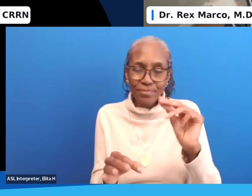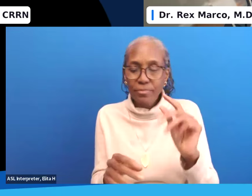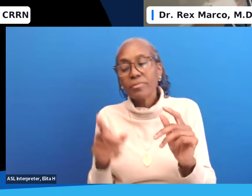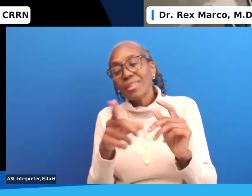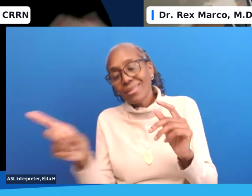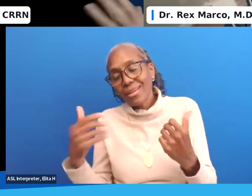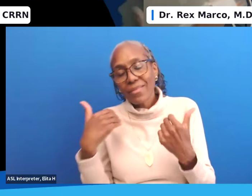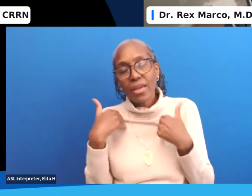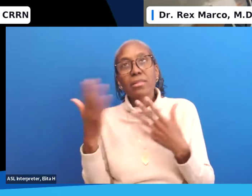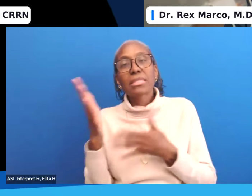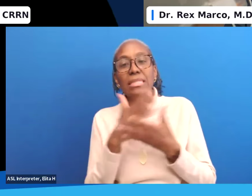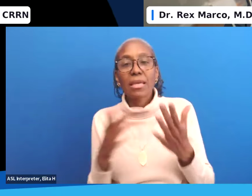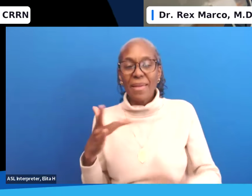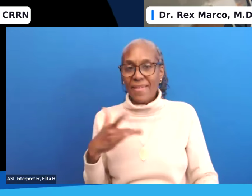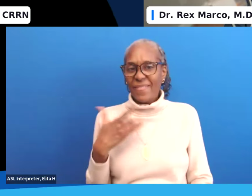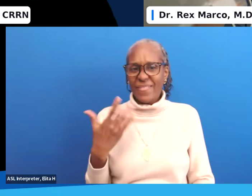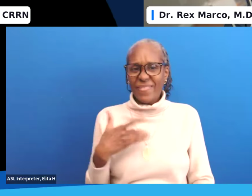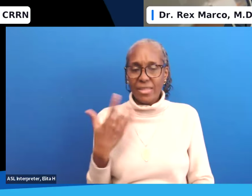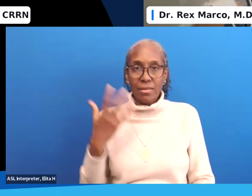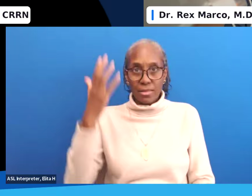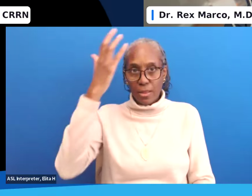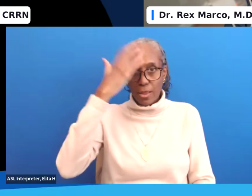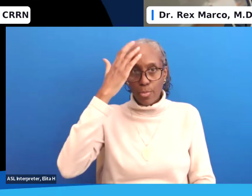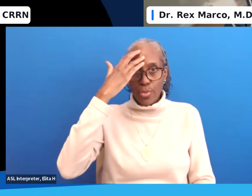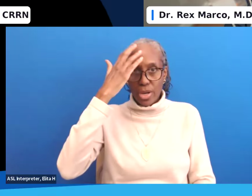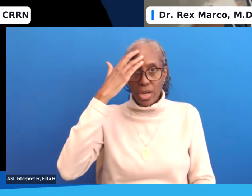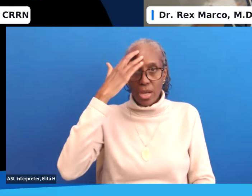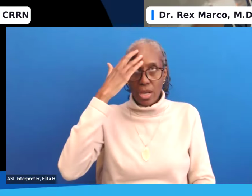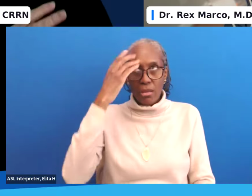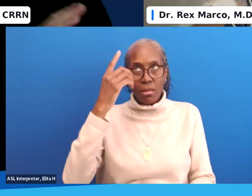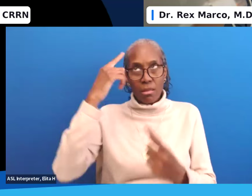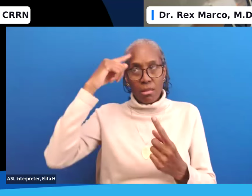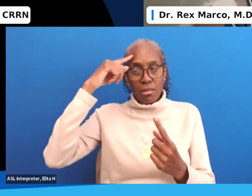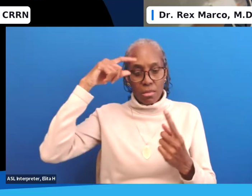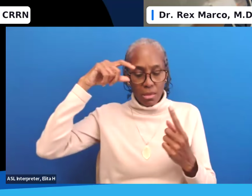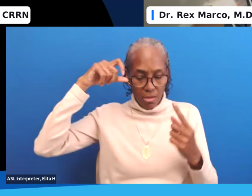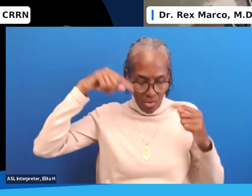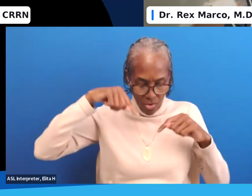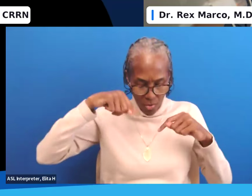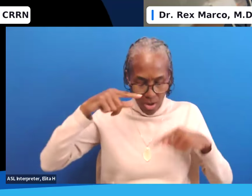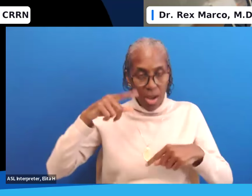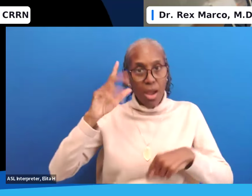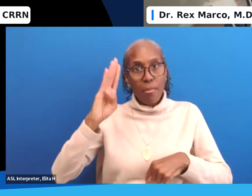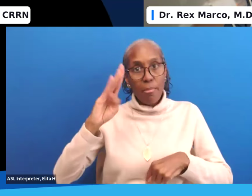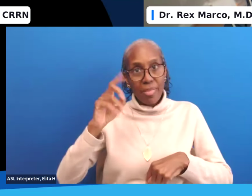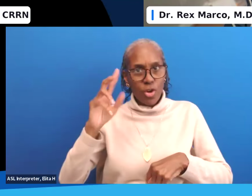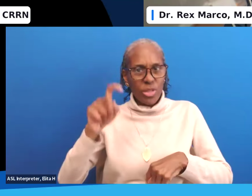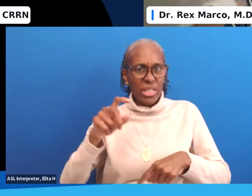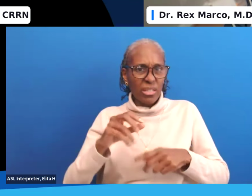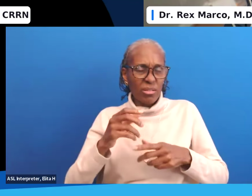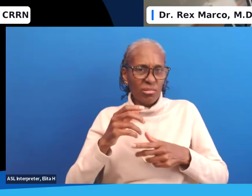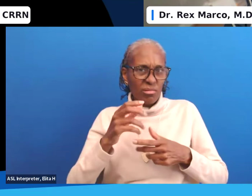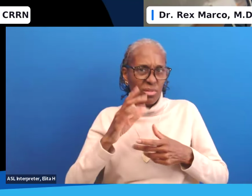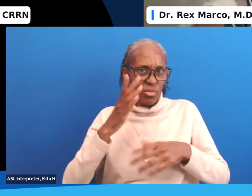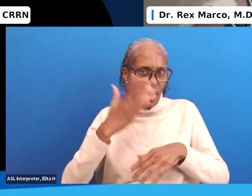some feelings in their brain that indicate that they need to empty their bladder or empty their